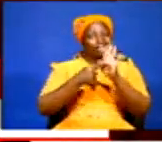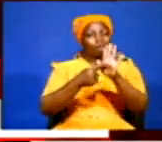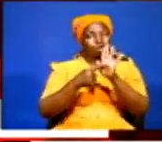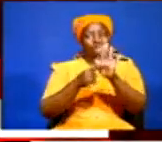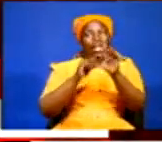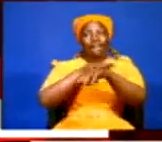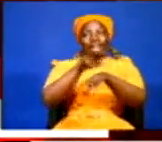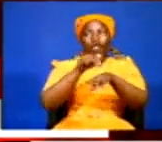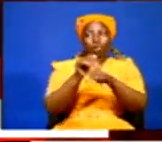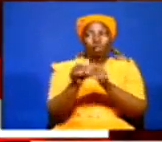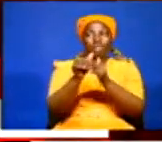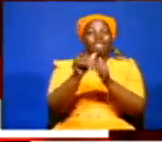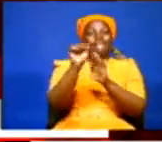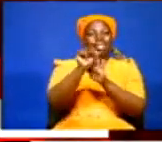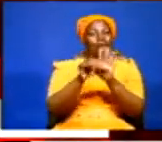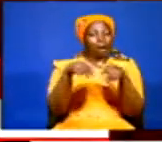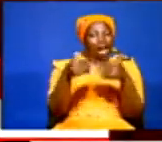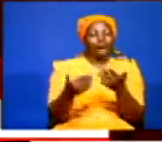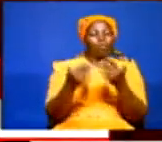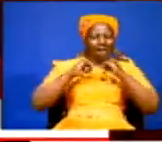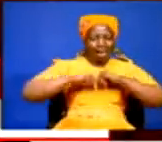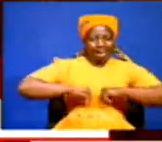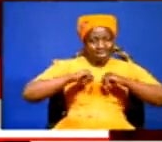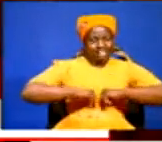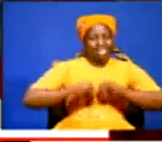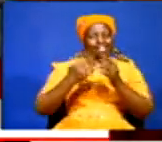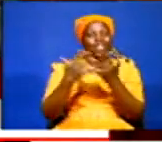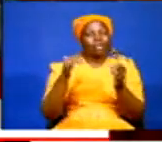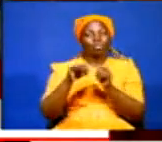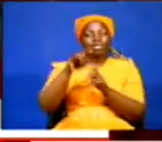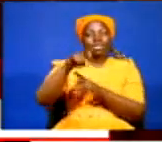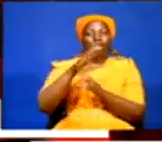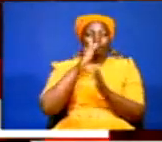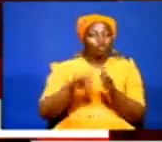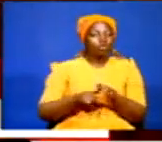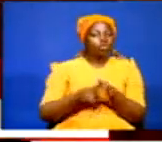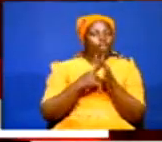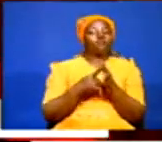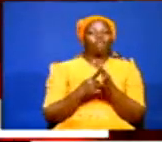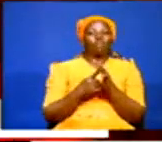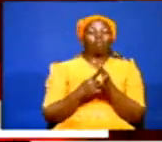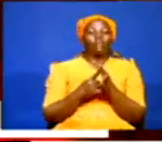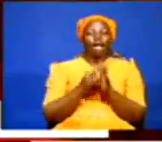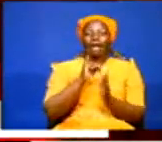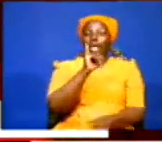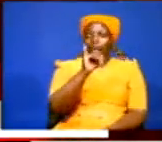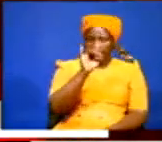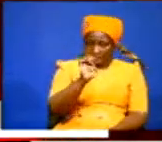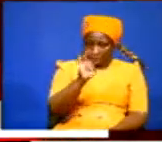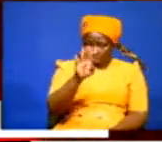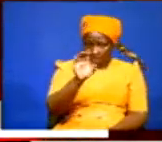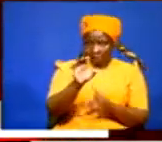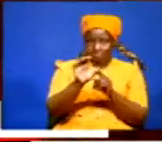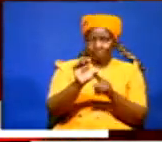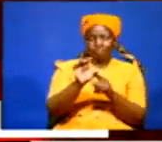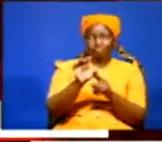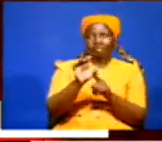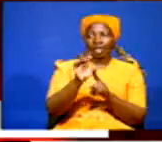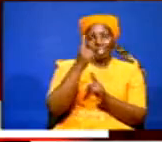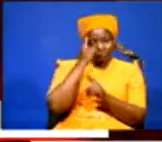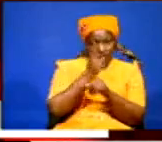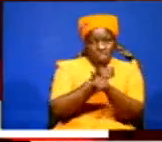leadership by agreeing on the things that require to be fixed. The IEBC, for those